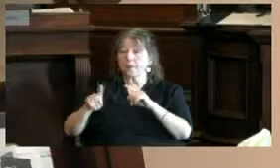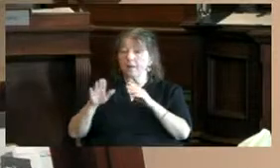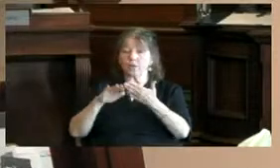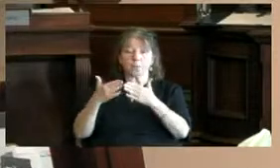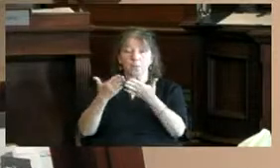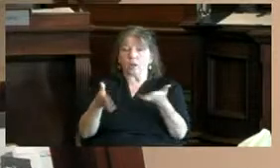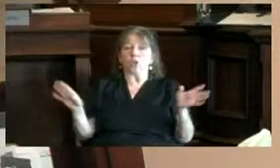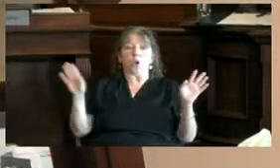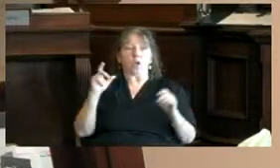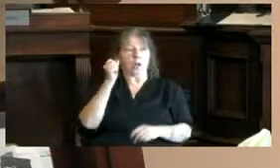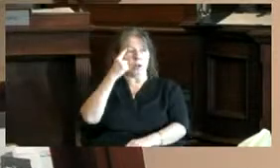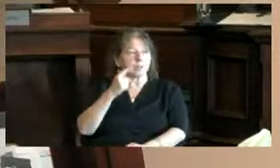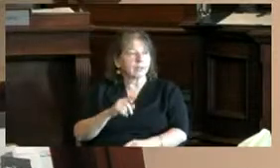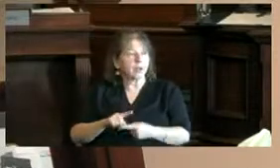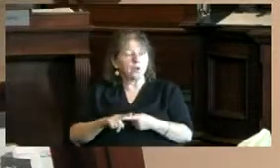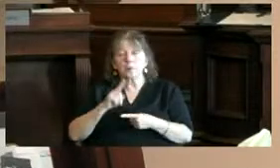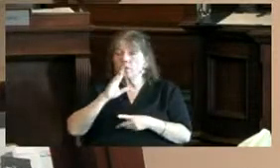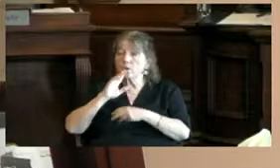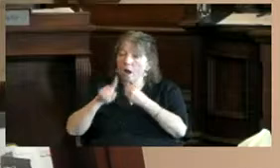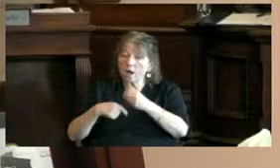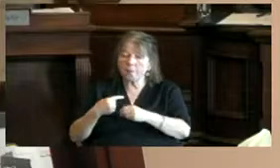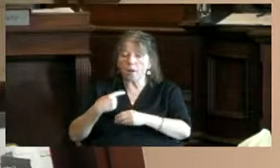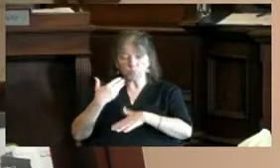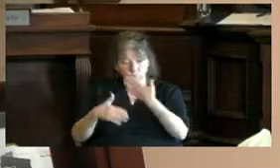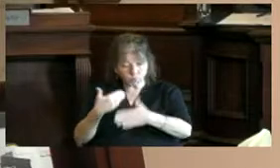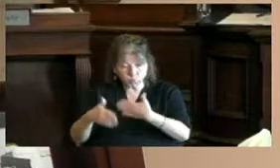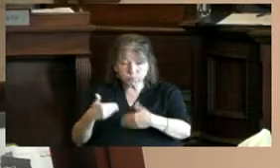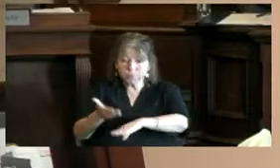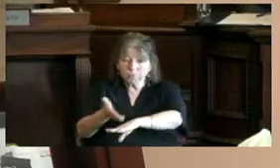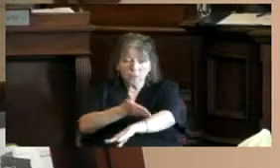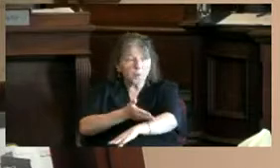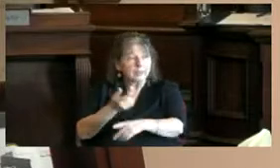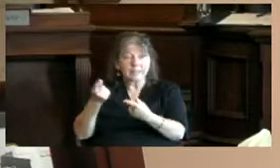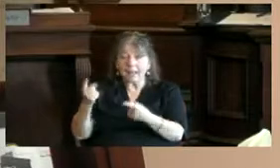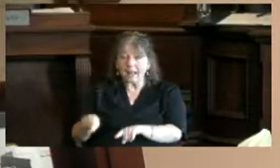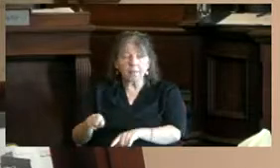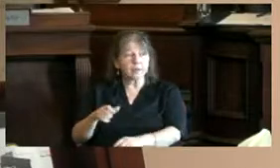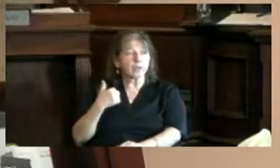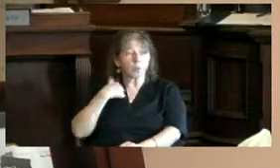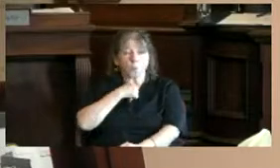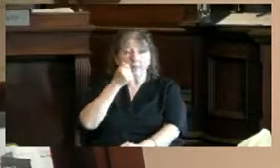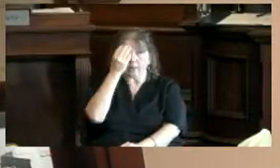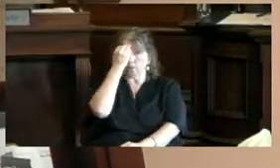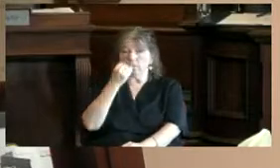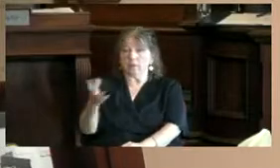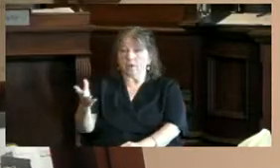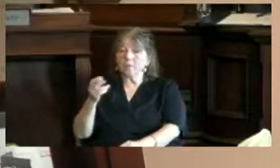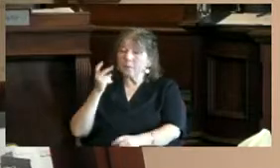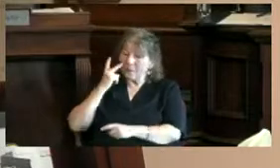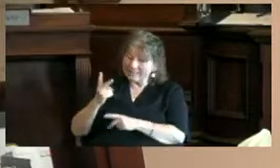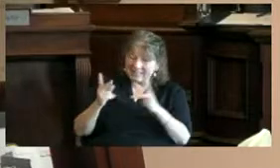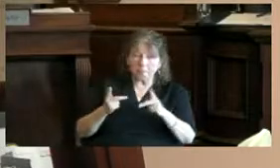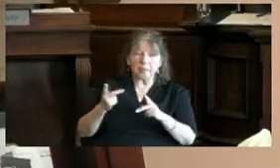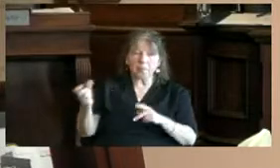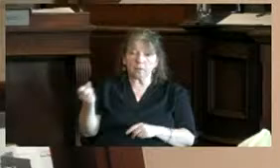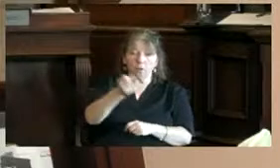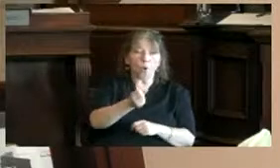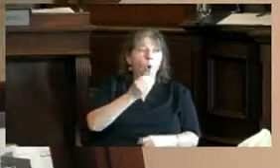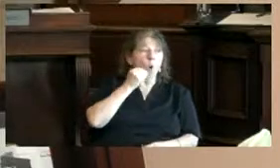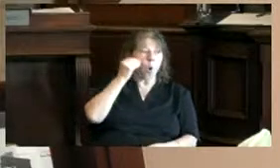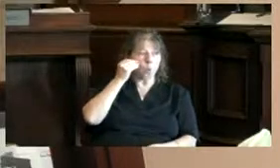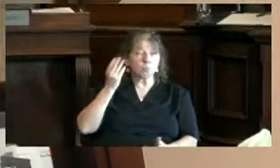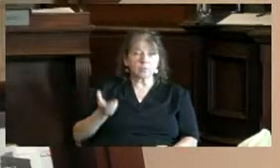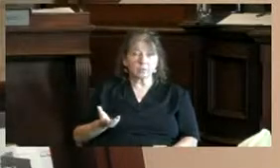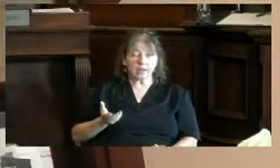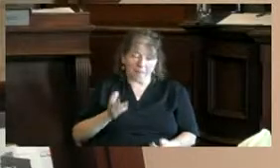we should be talking about the progress that we're making towards making sure that we're seeing people housed, because that has to be